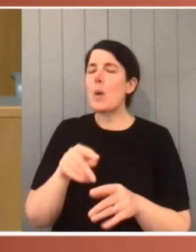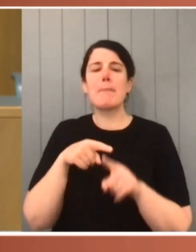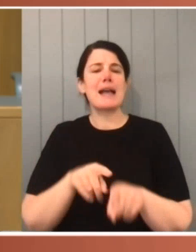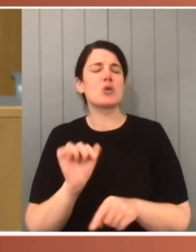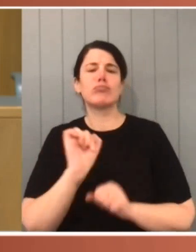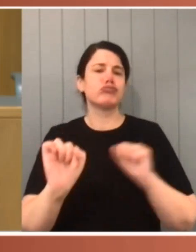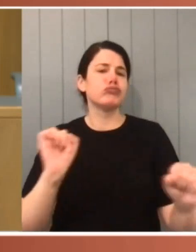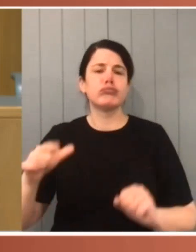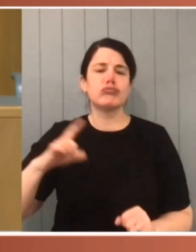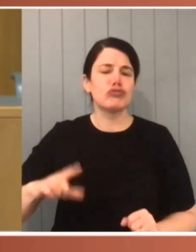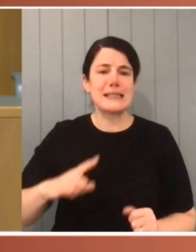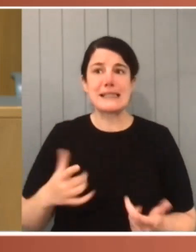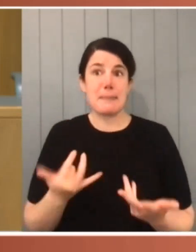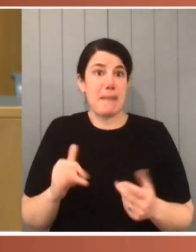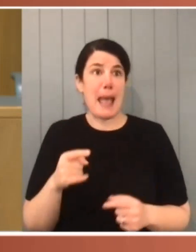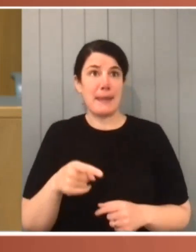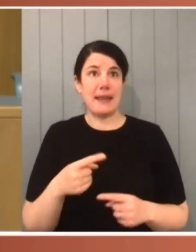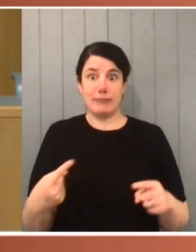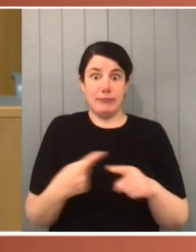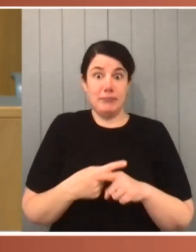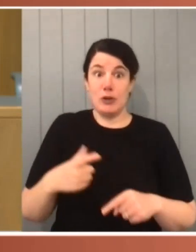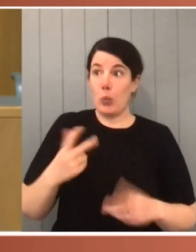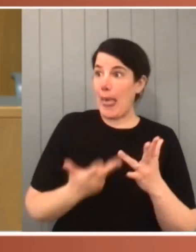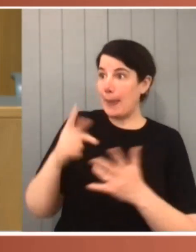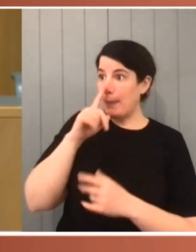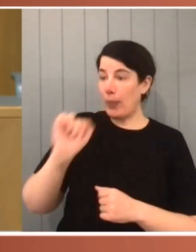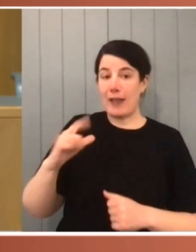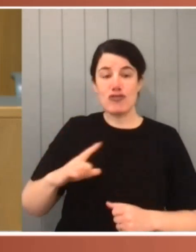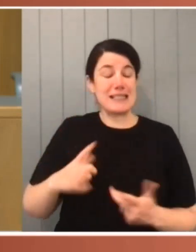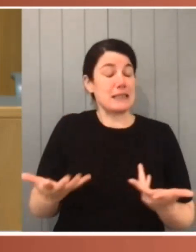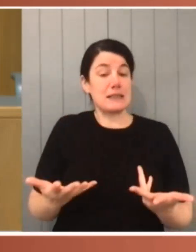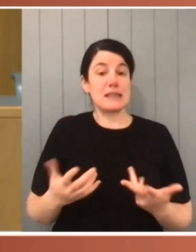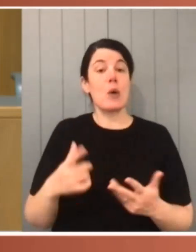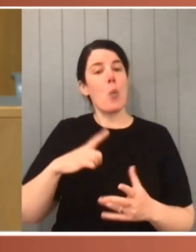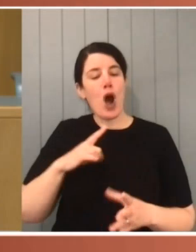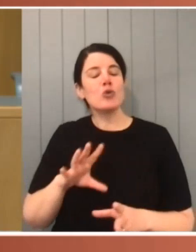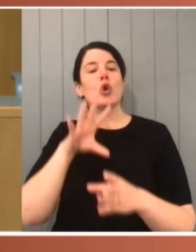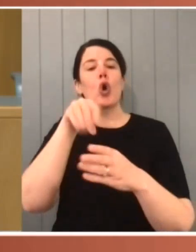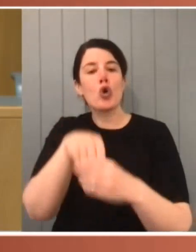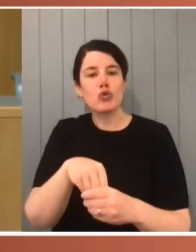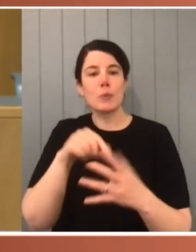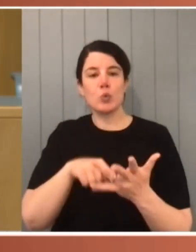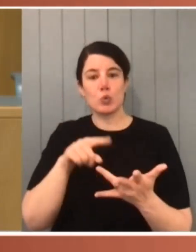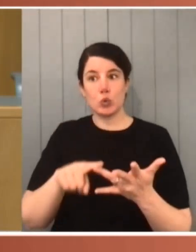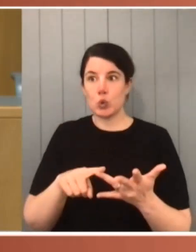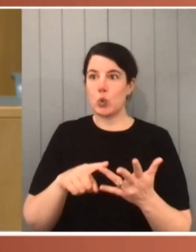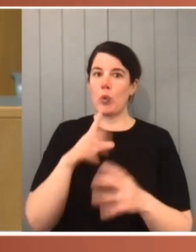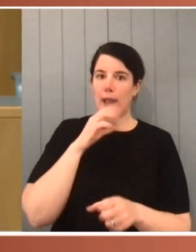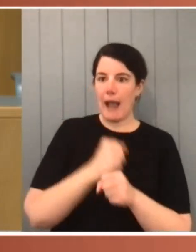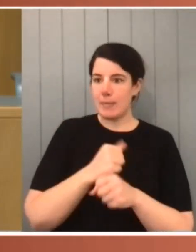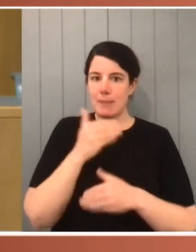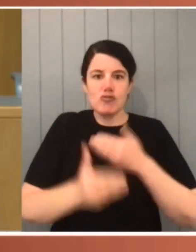even controversial reasons, precisely in order to contribute to the political and institutional process through which